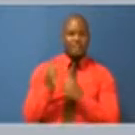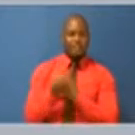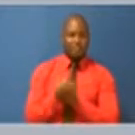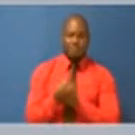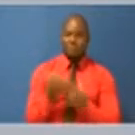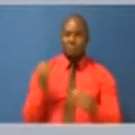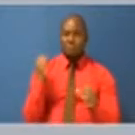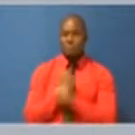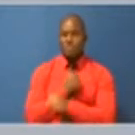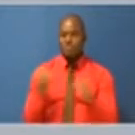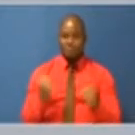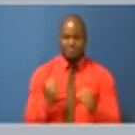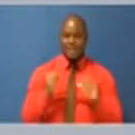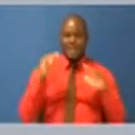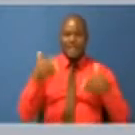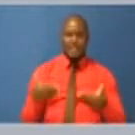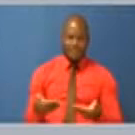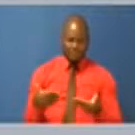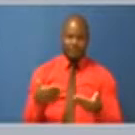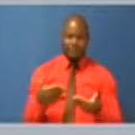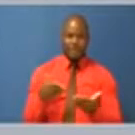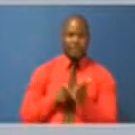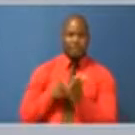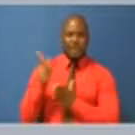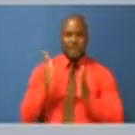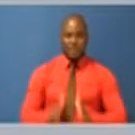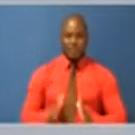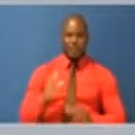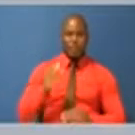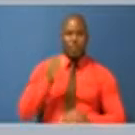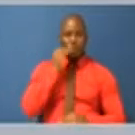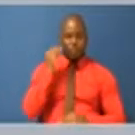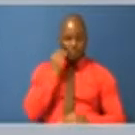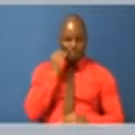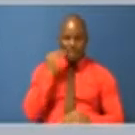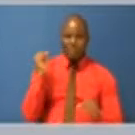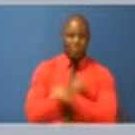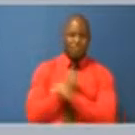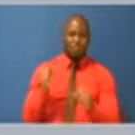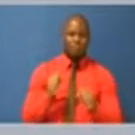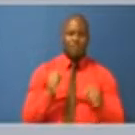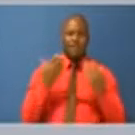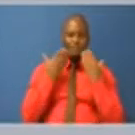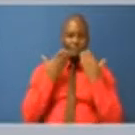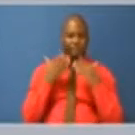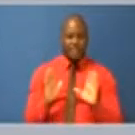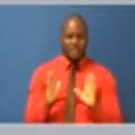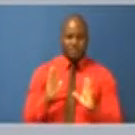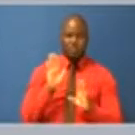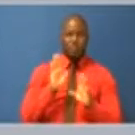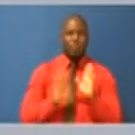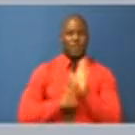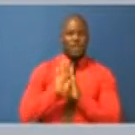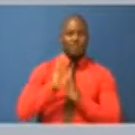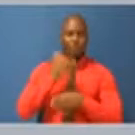not able to receive the the buyers for the homes and you are not able to complete your development but in